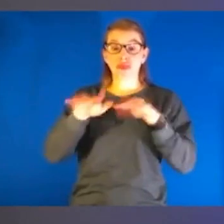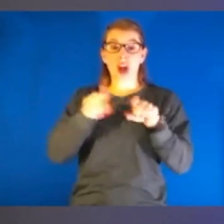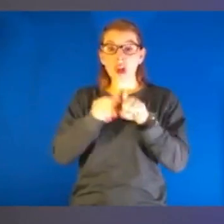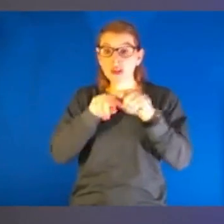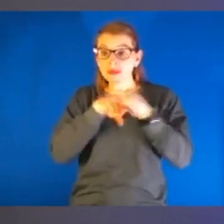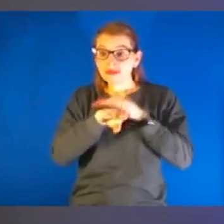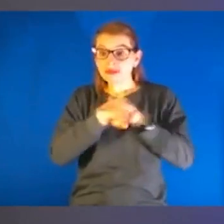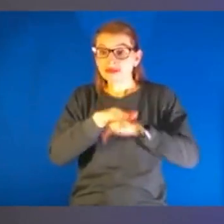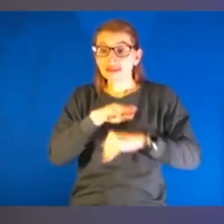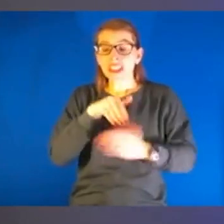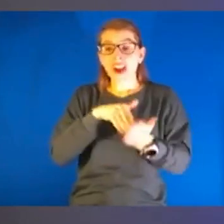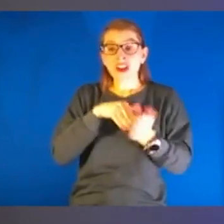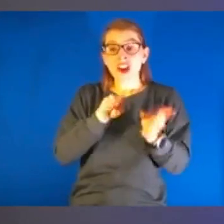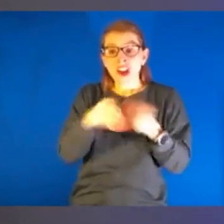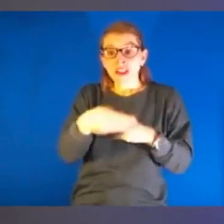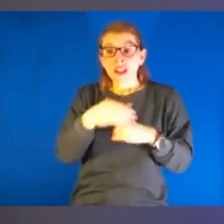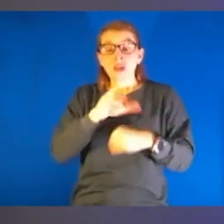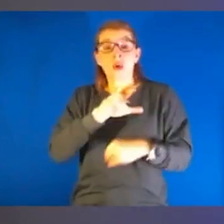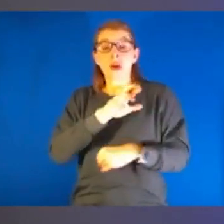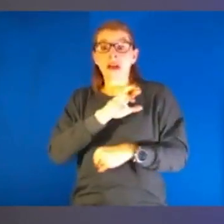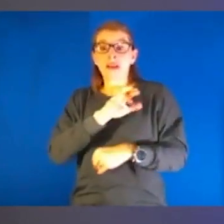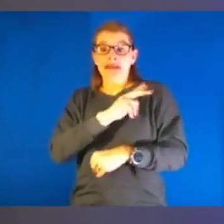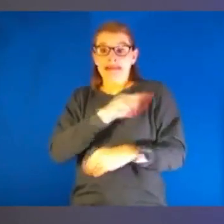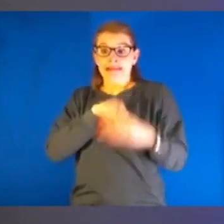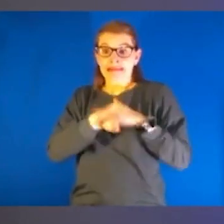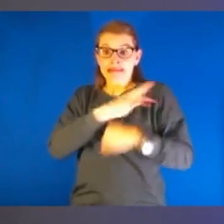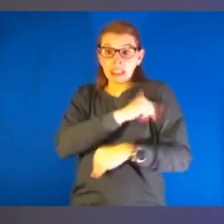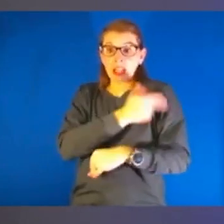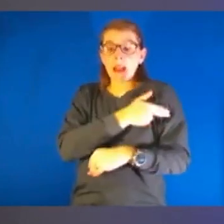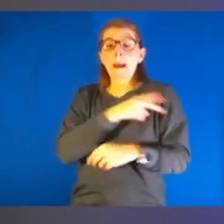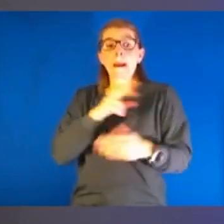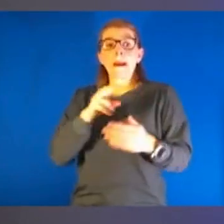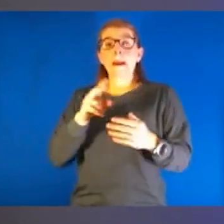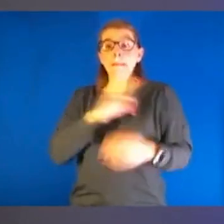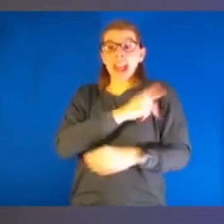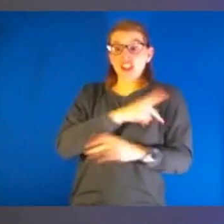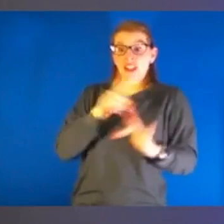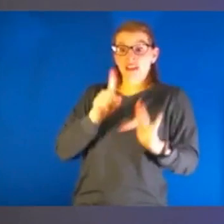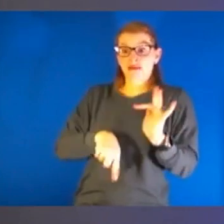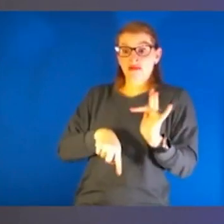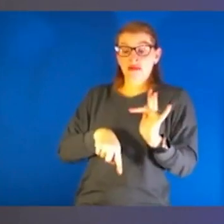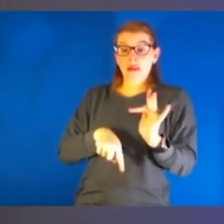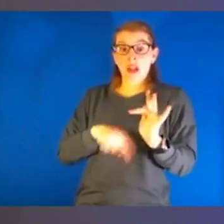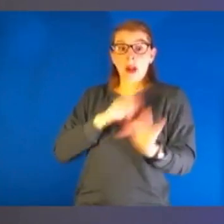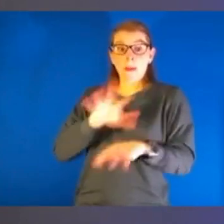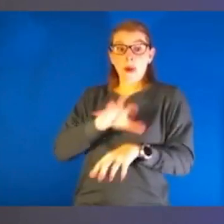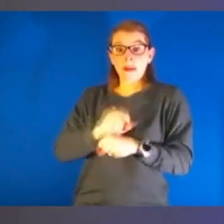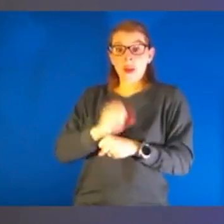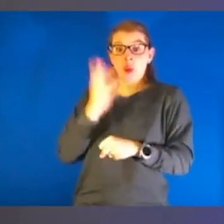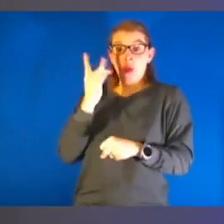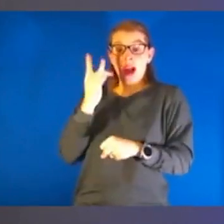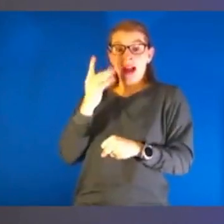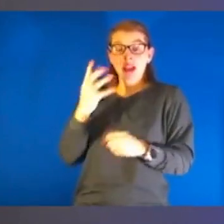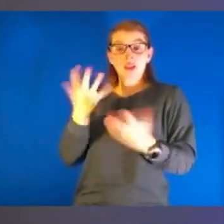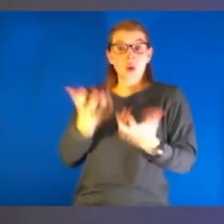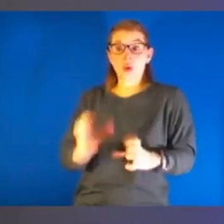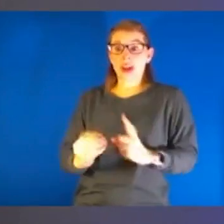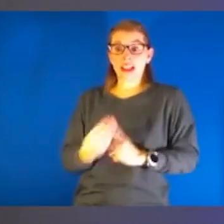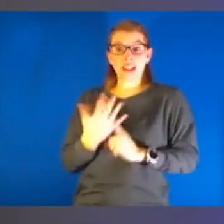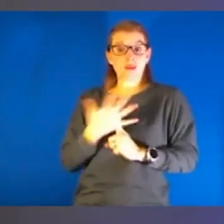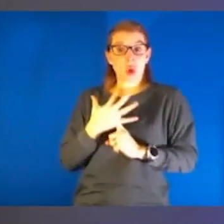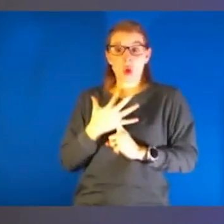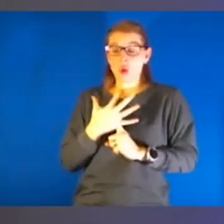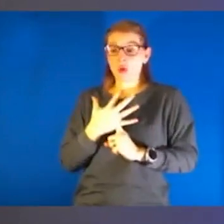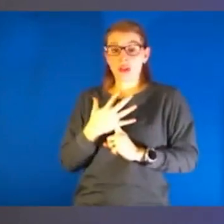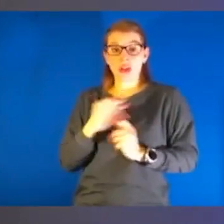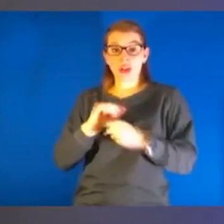patients skipping appointments because they were worried about being exposed to COVID. We were able to overcome that through telemedicine, which